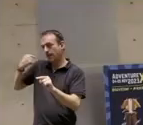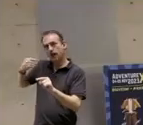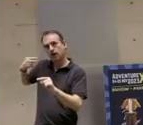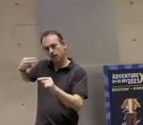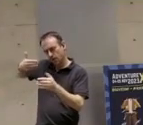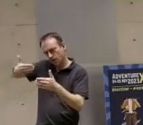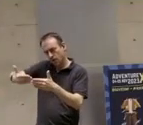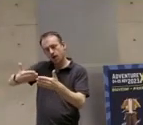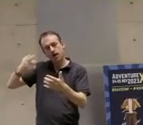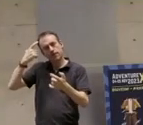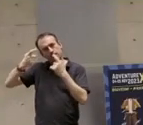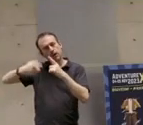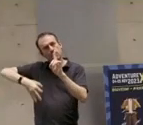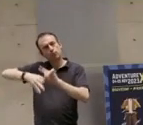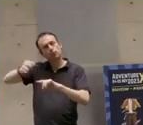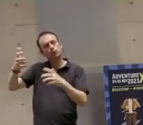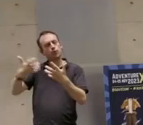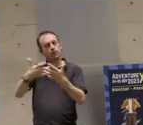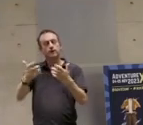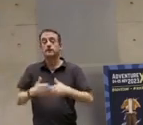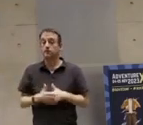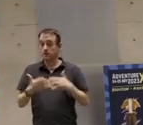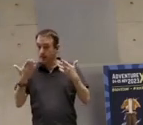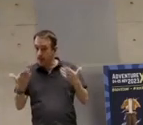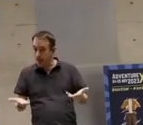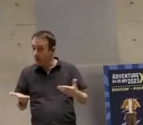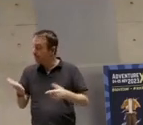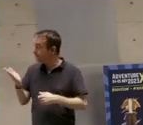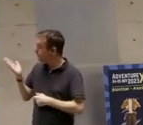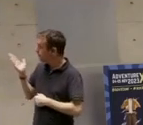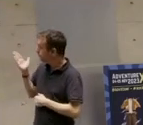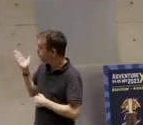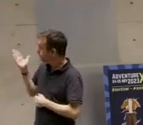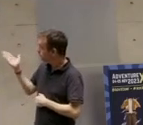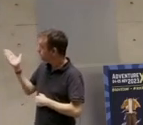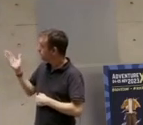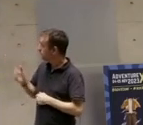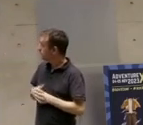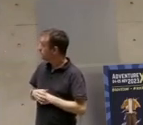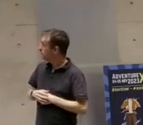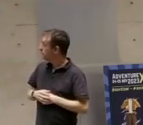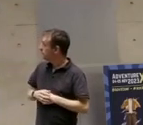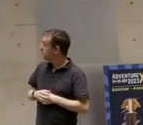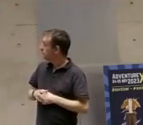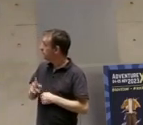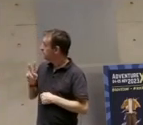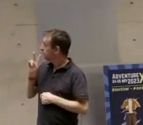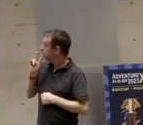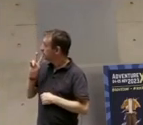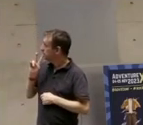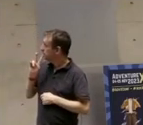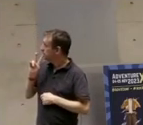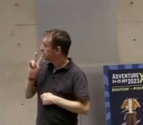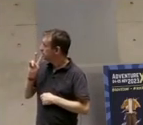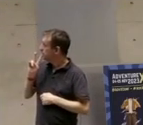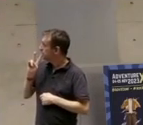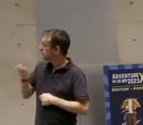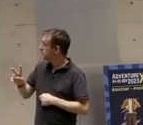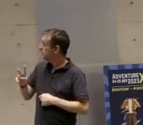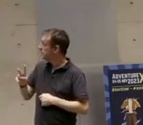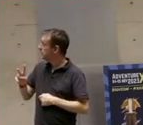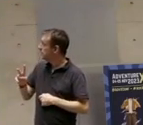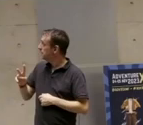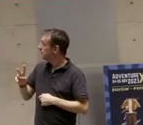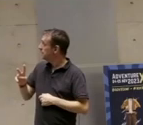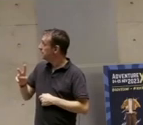improved. So what we do now is you can see that there's a cone, and the cone indicates where the hotspot's coming from,